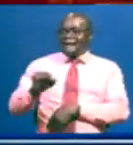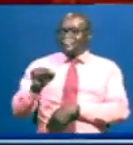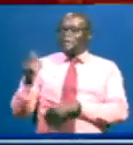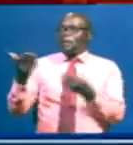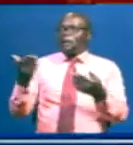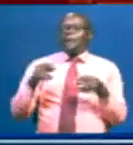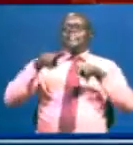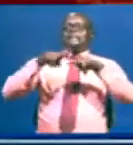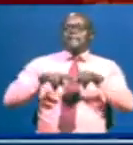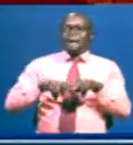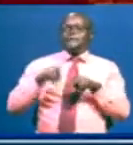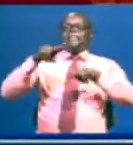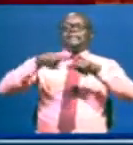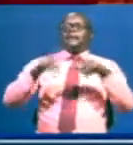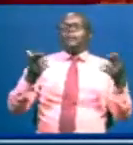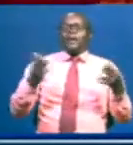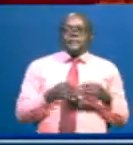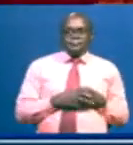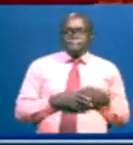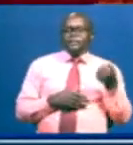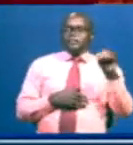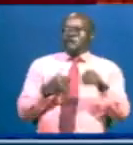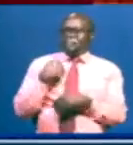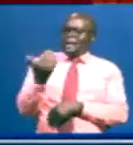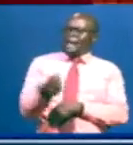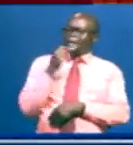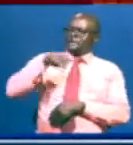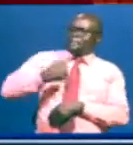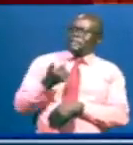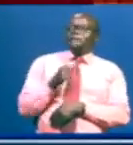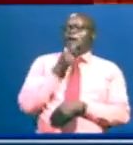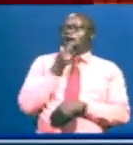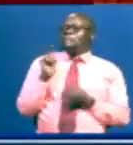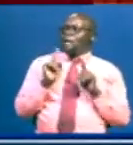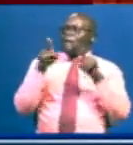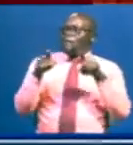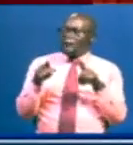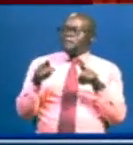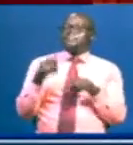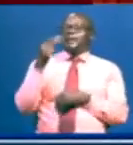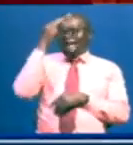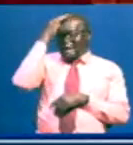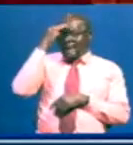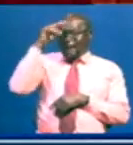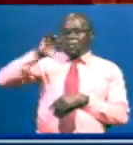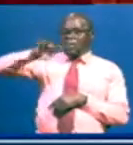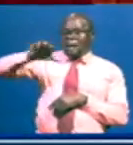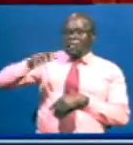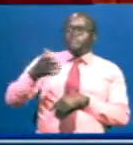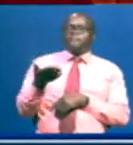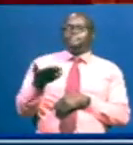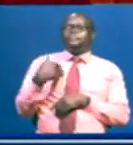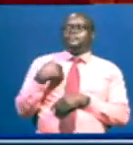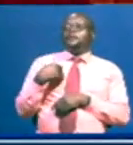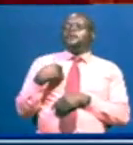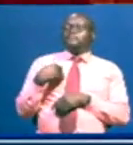cabinet secretary is going to be sitting. So he asked me, I went around the entire Narok County, I spent millions